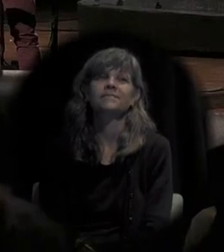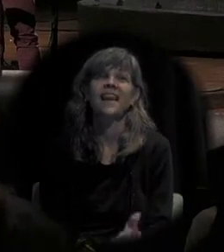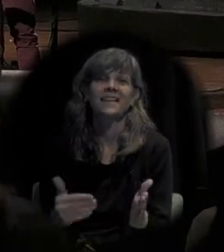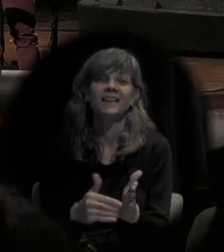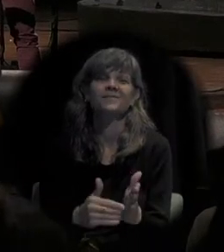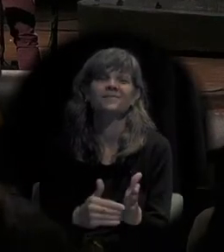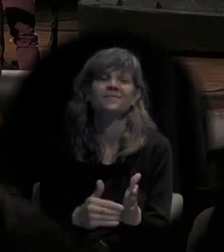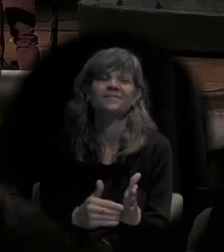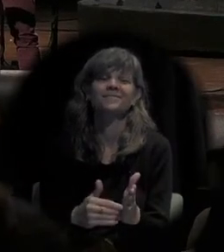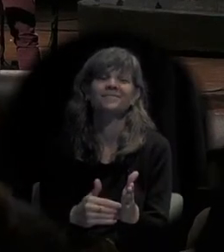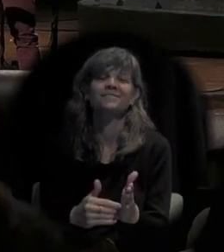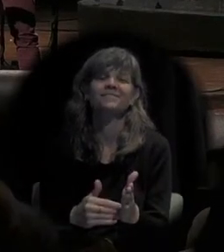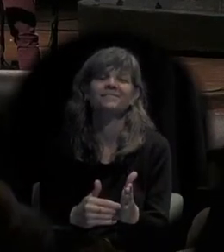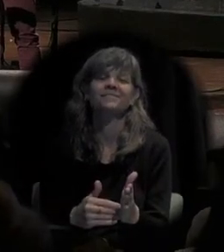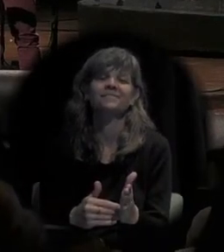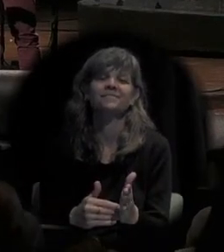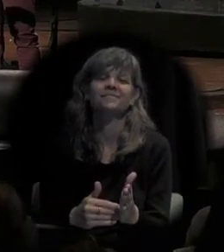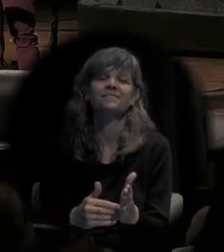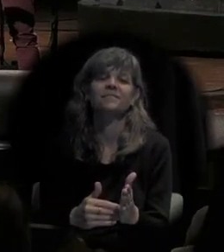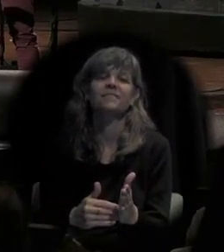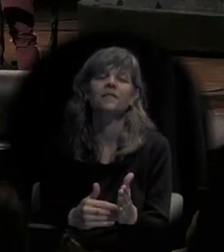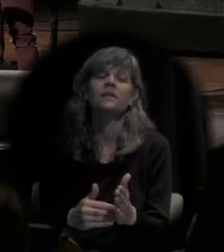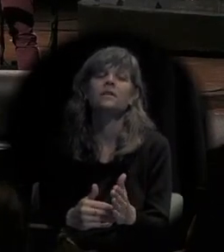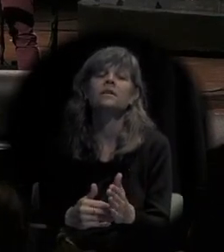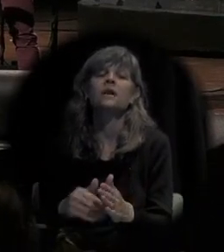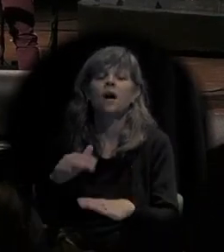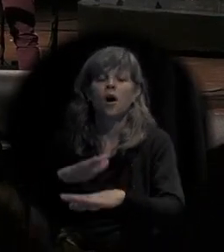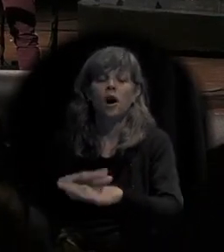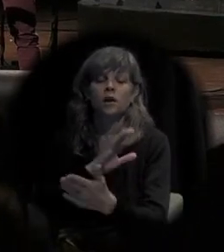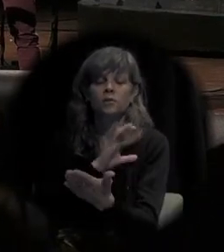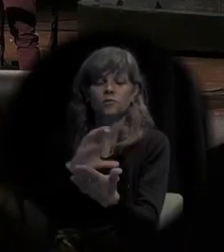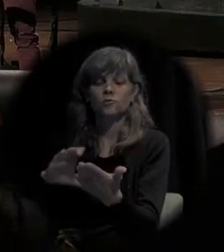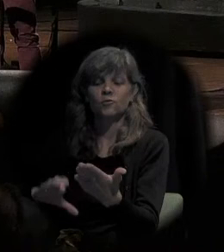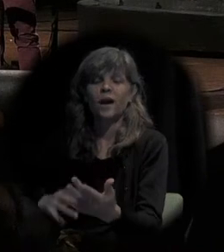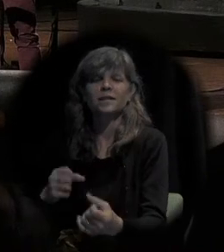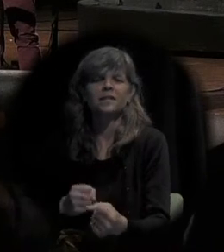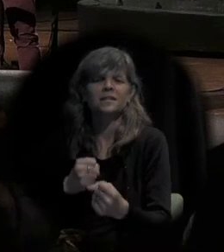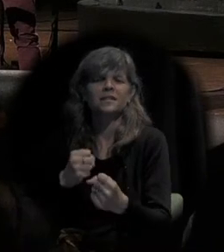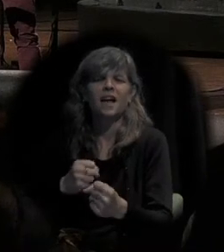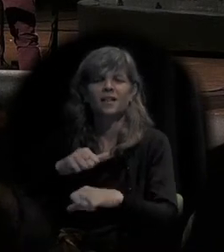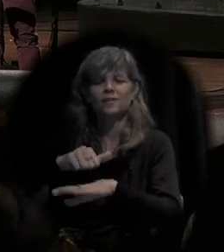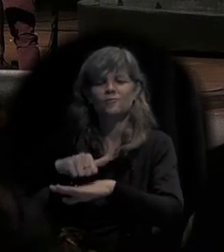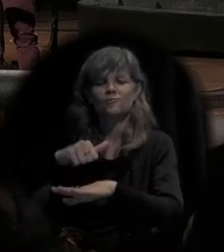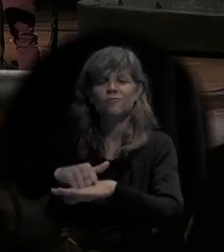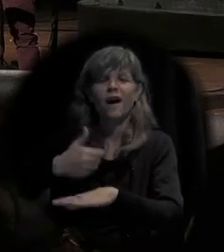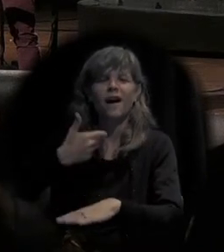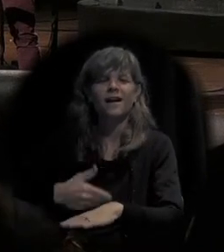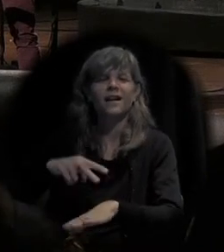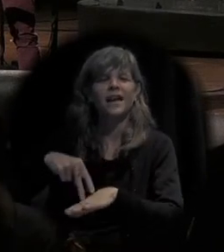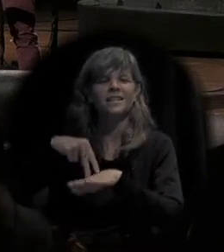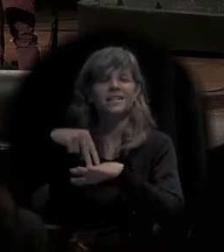sing that chorus one more time, just our voices. On Christ the solid.